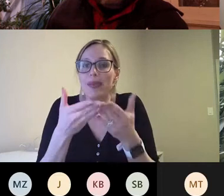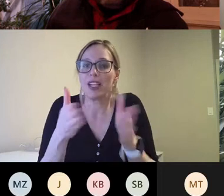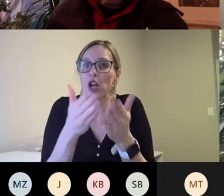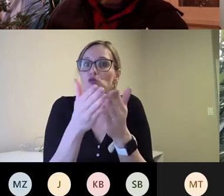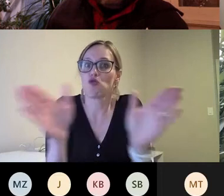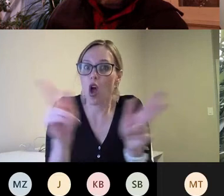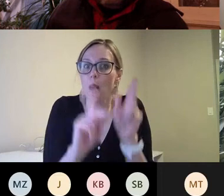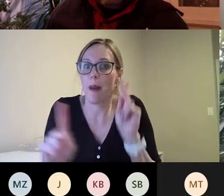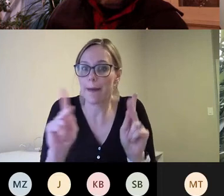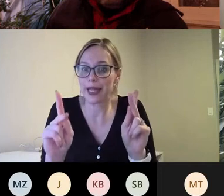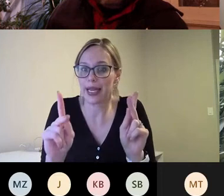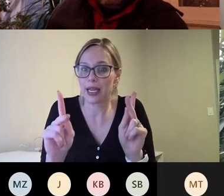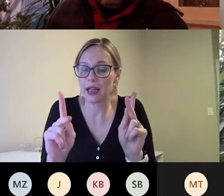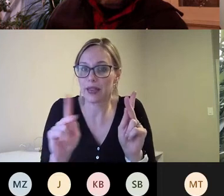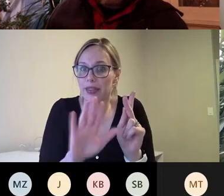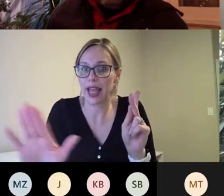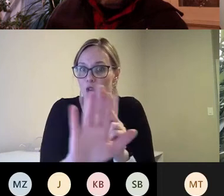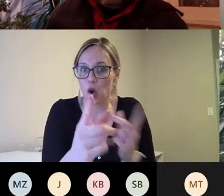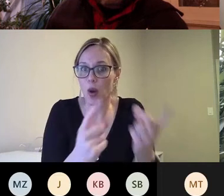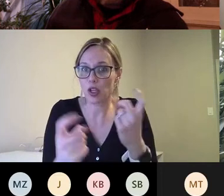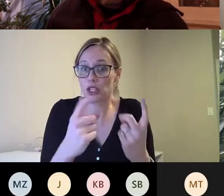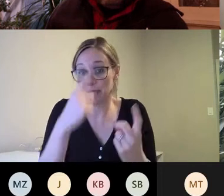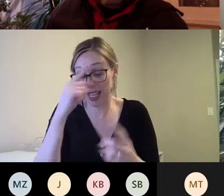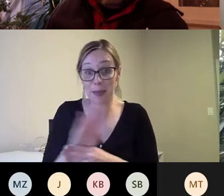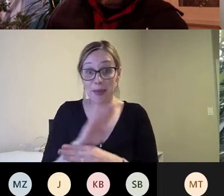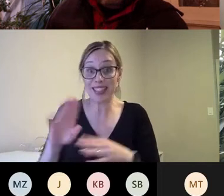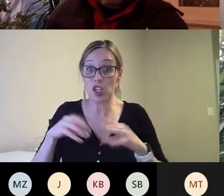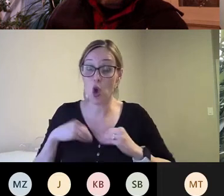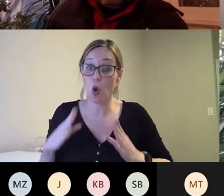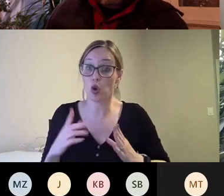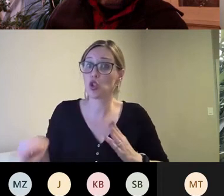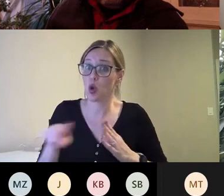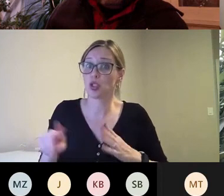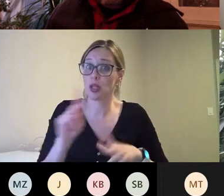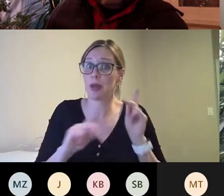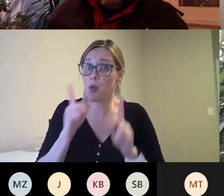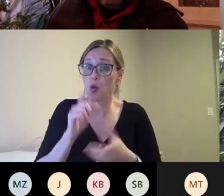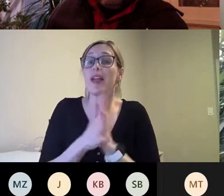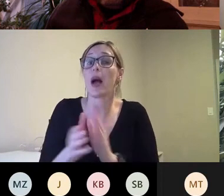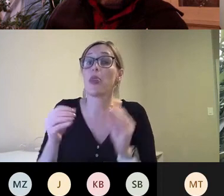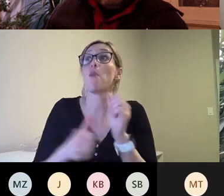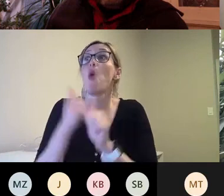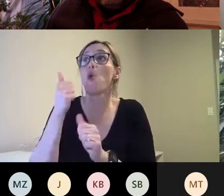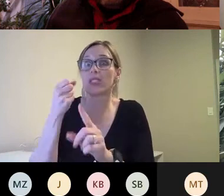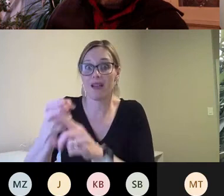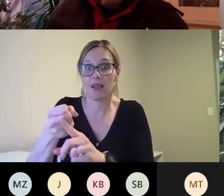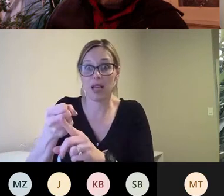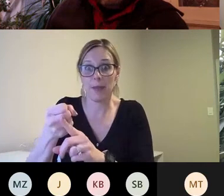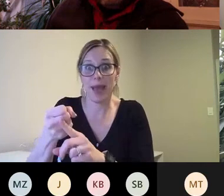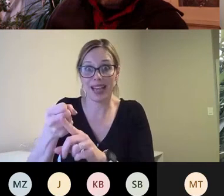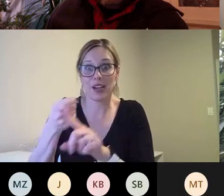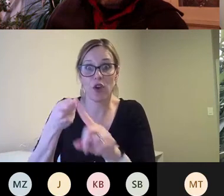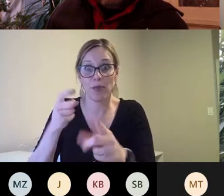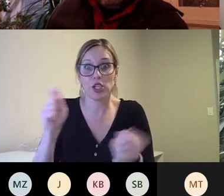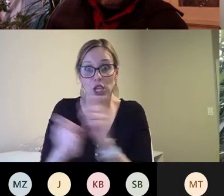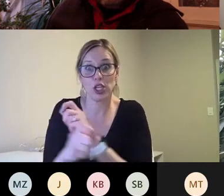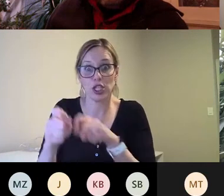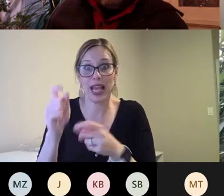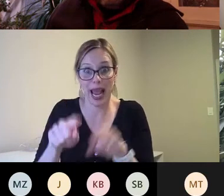because obviously the business owners are the people who are most affected by the changes on the street. But there's also